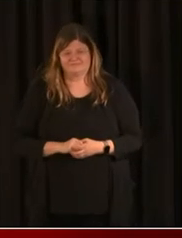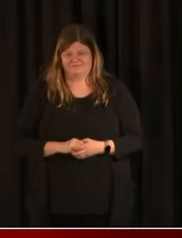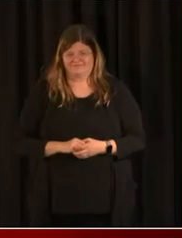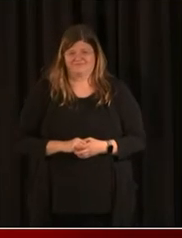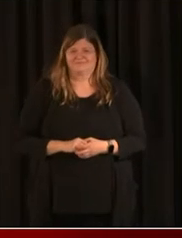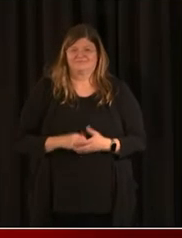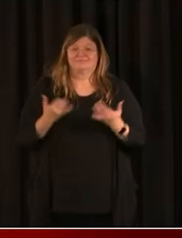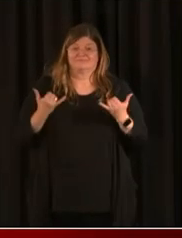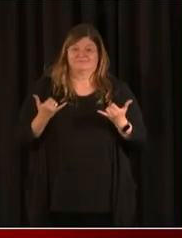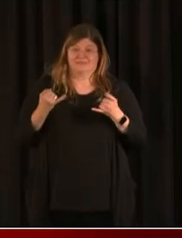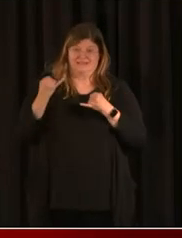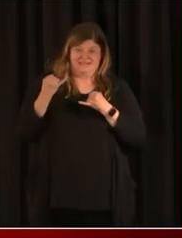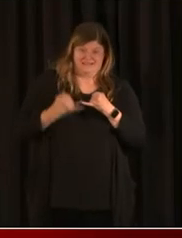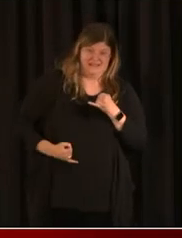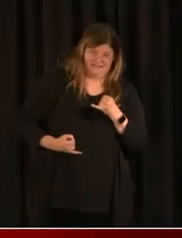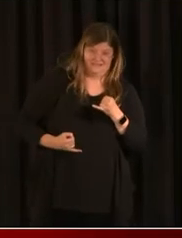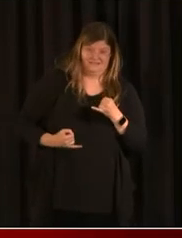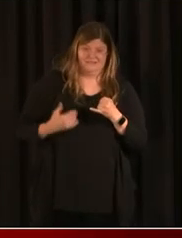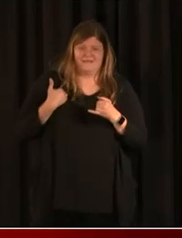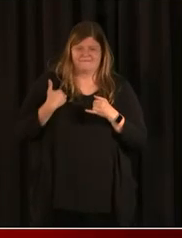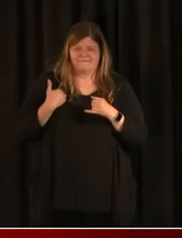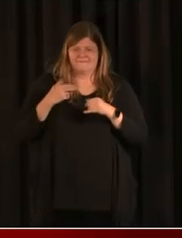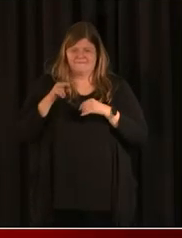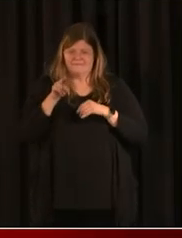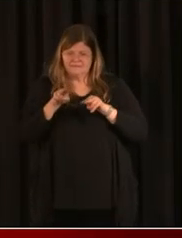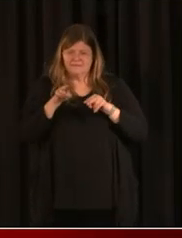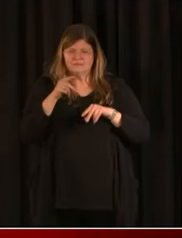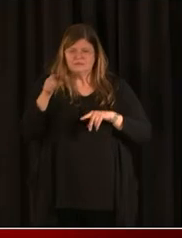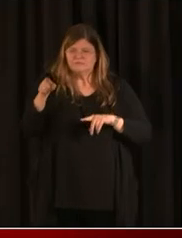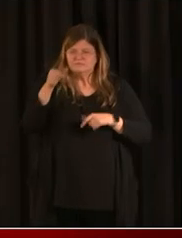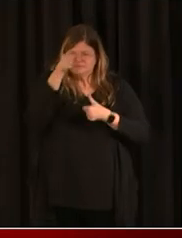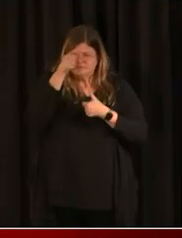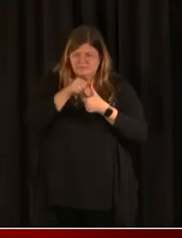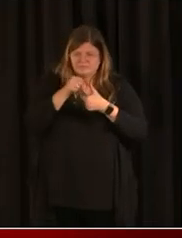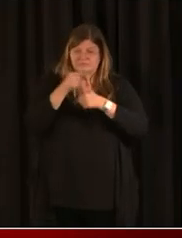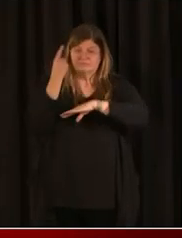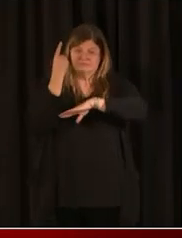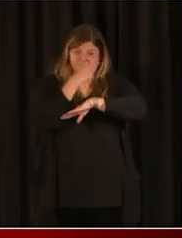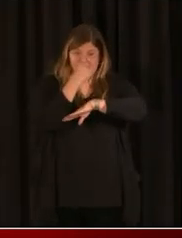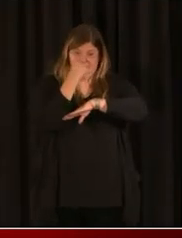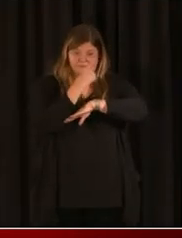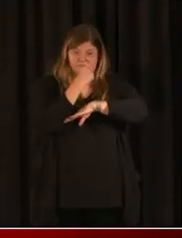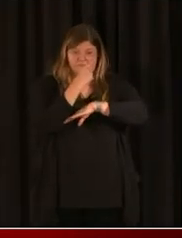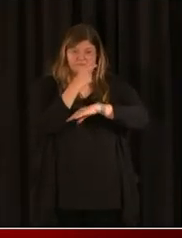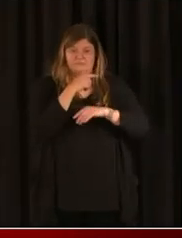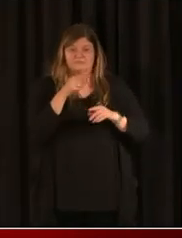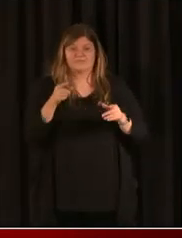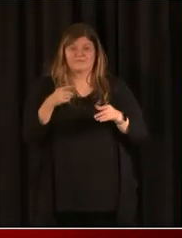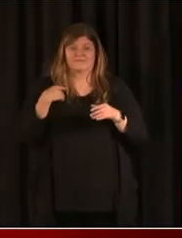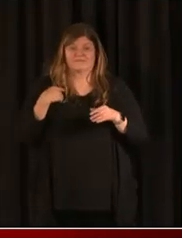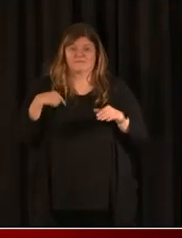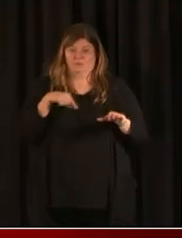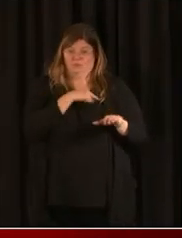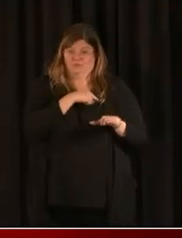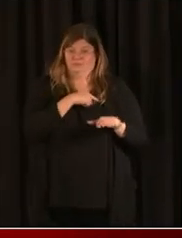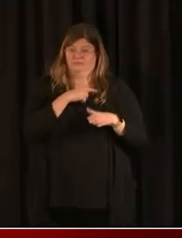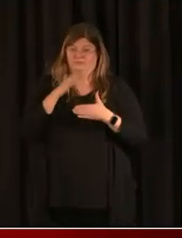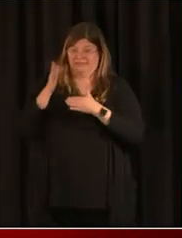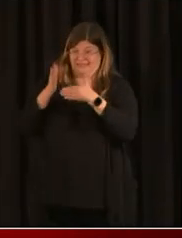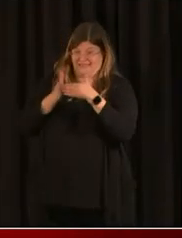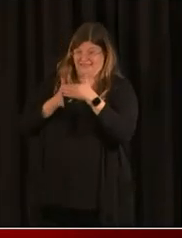On last slide, we have some dates here. Just a reminder, this week we're closing out